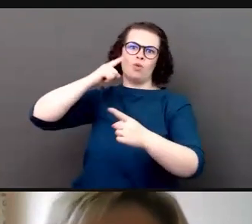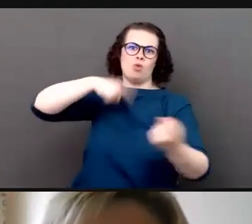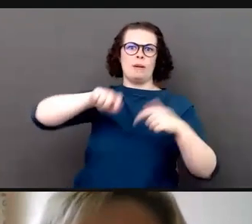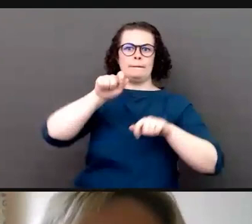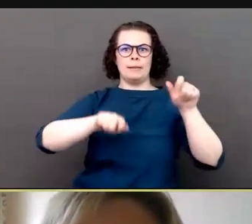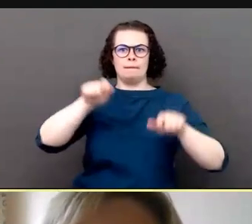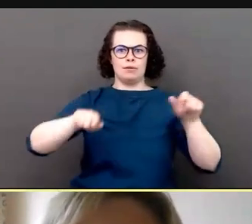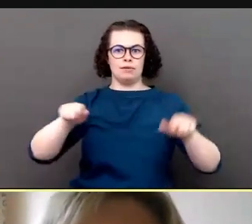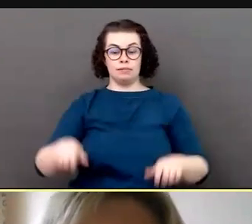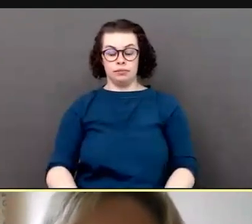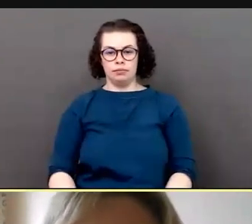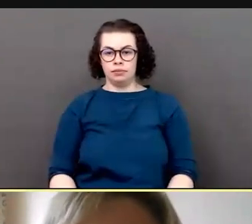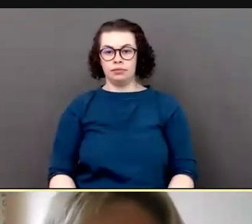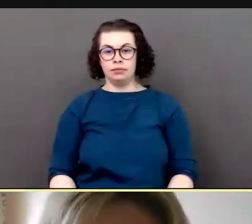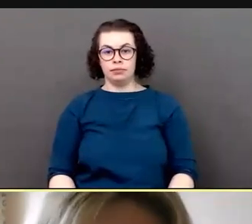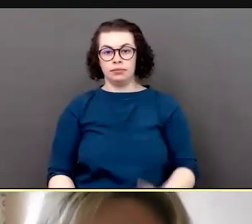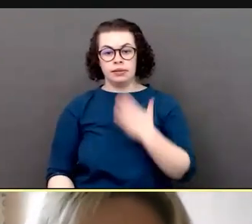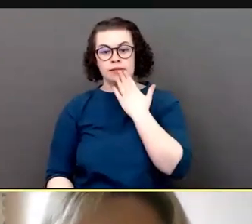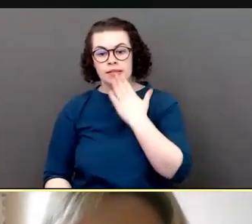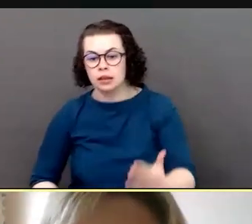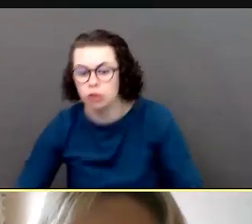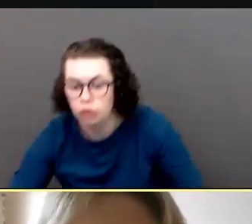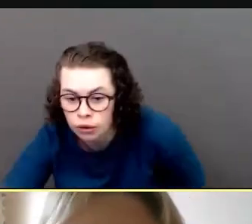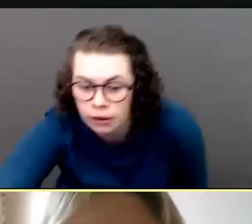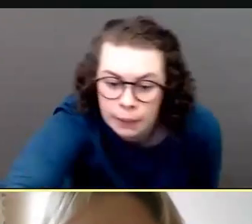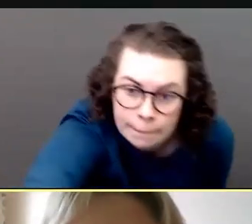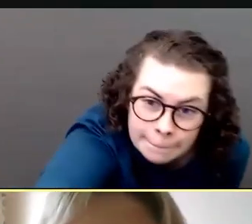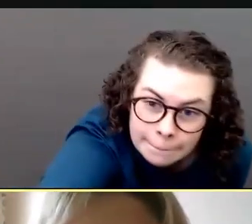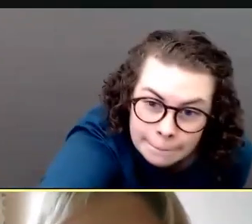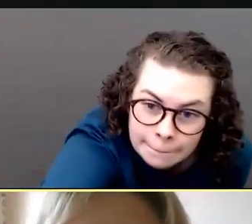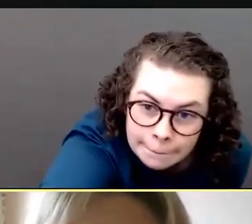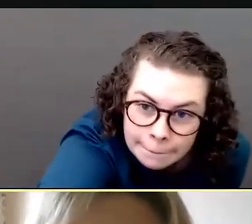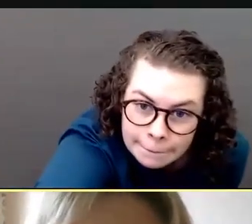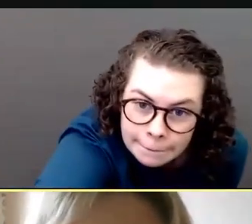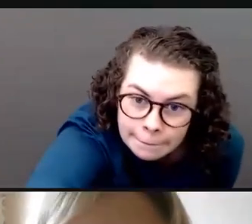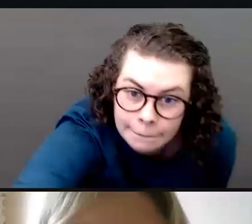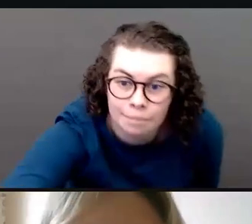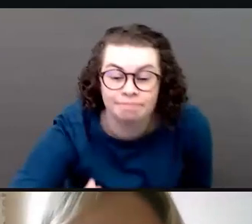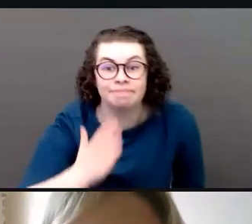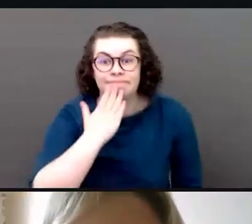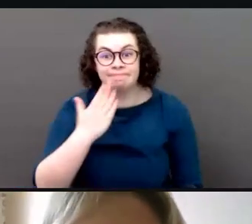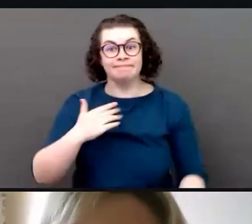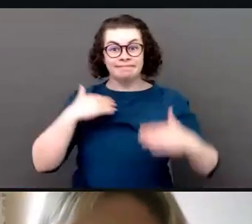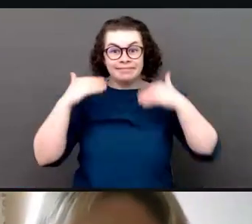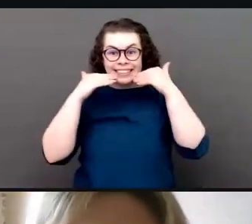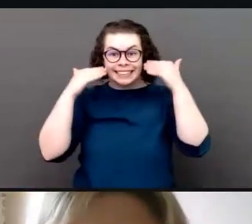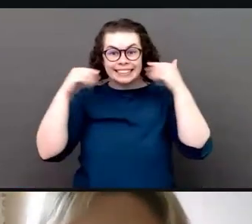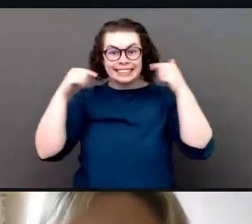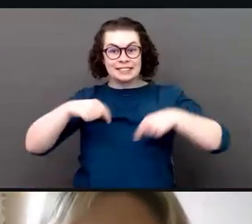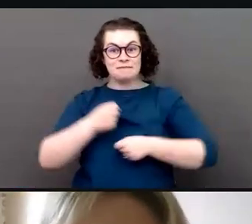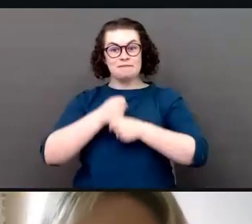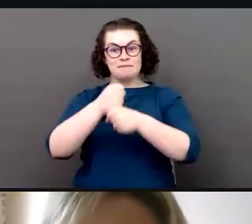much. Good afternoon, everyone. I'm very pleased to be here with you on behalf of ANEC. Next,